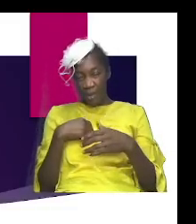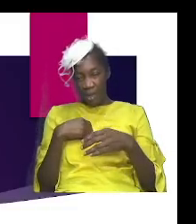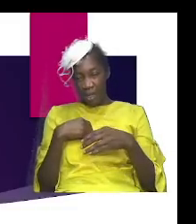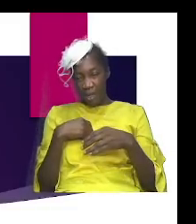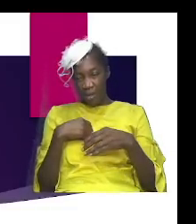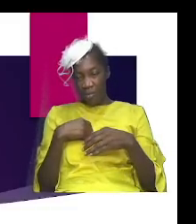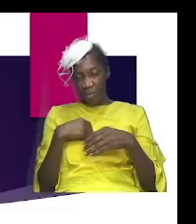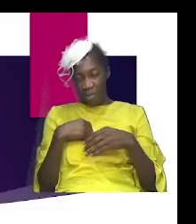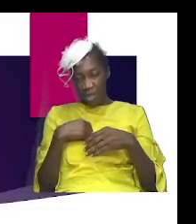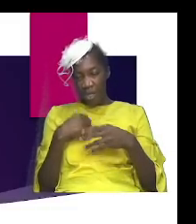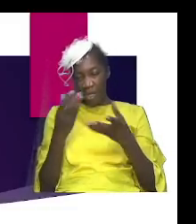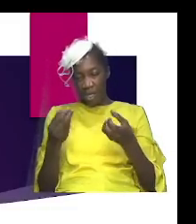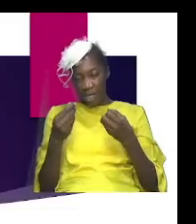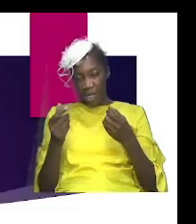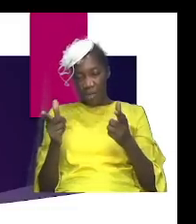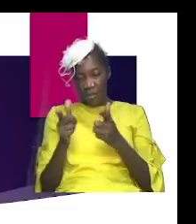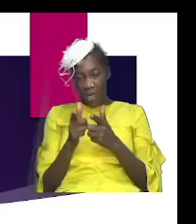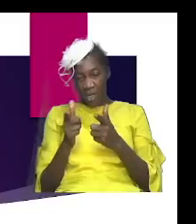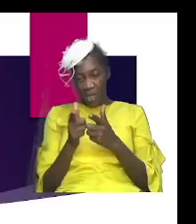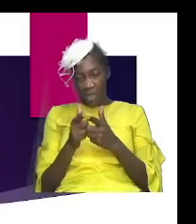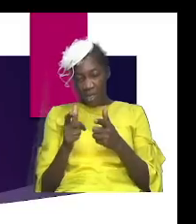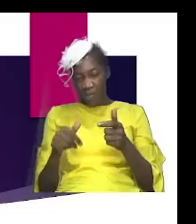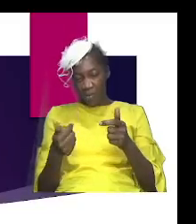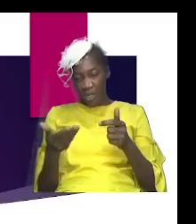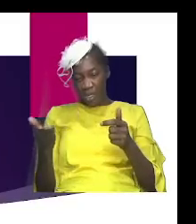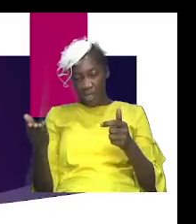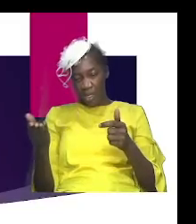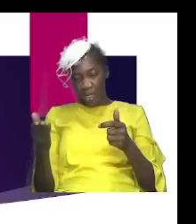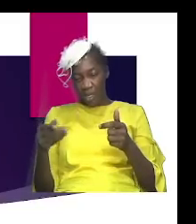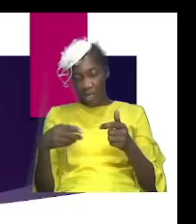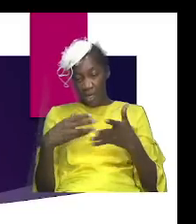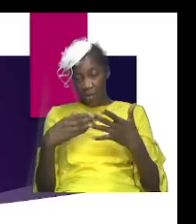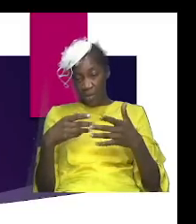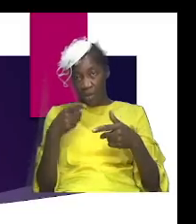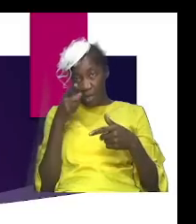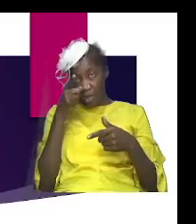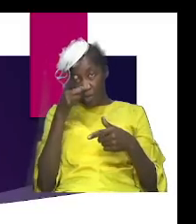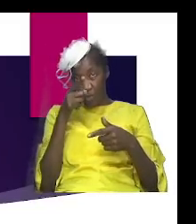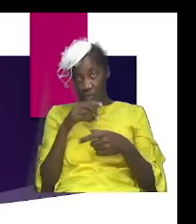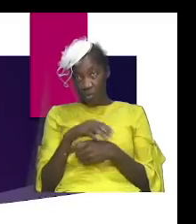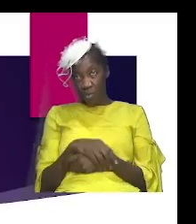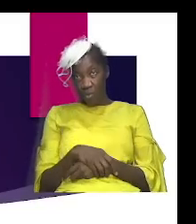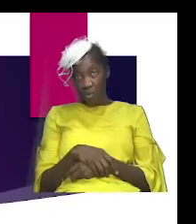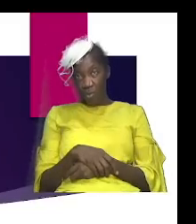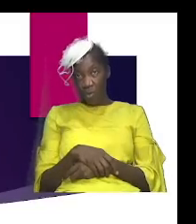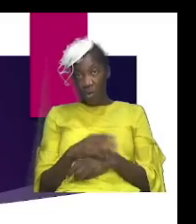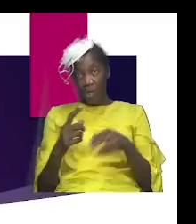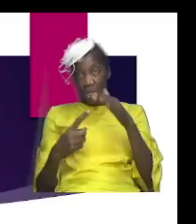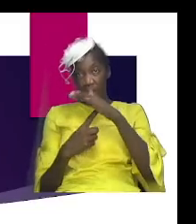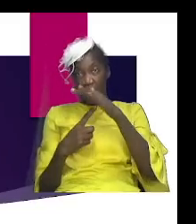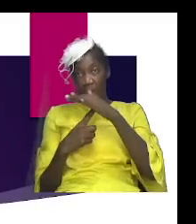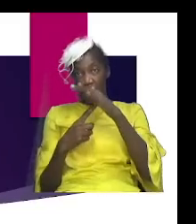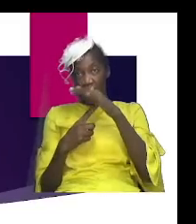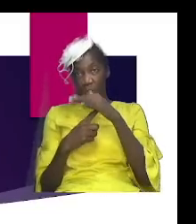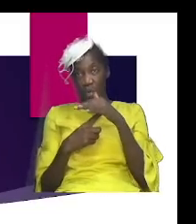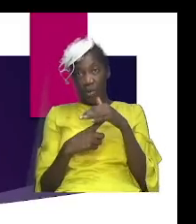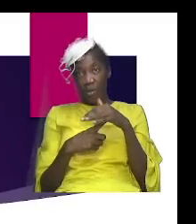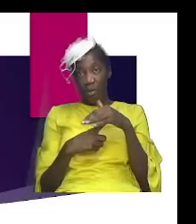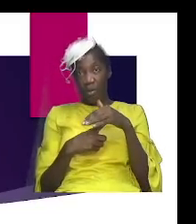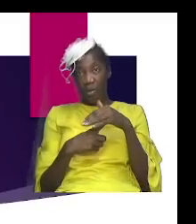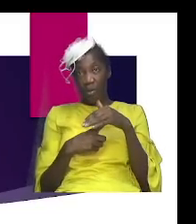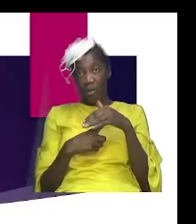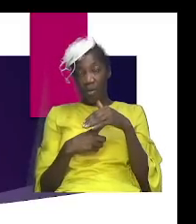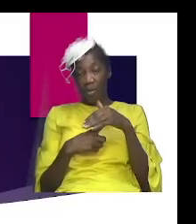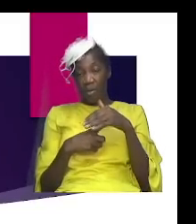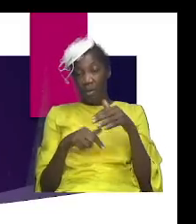get there, if anything. Oh, saints of God, it might be you who is at the top of the list. And all the others who